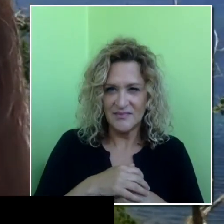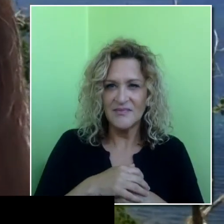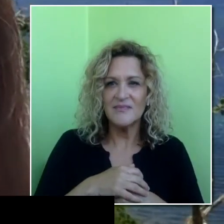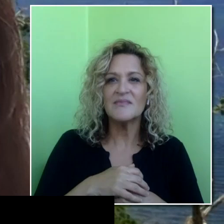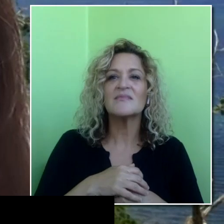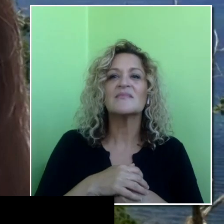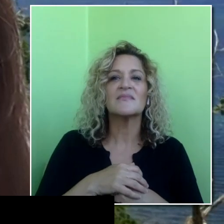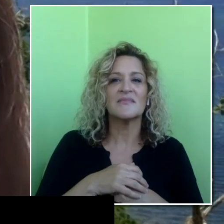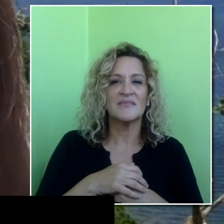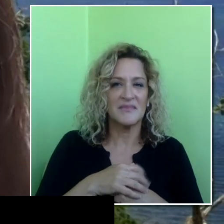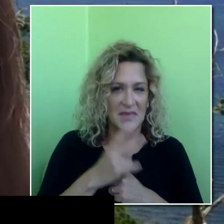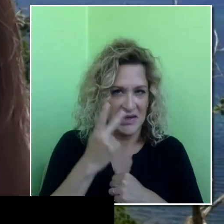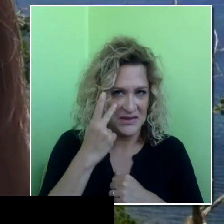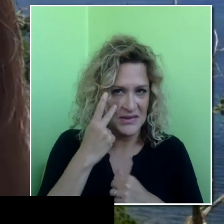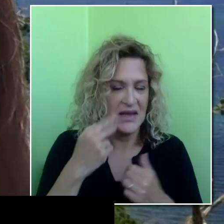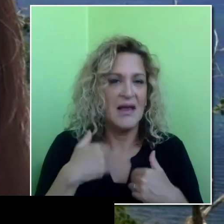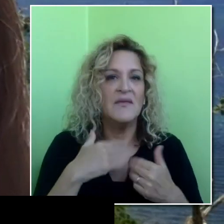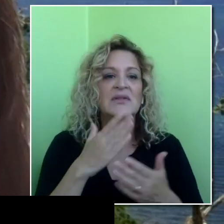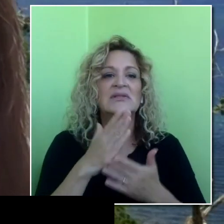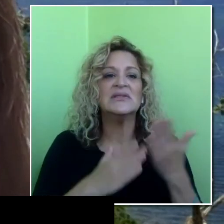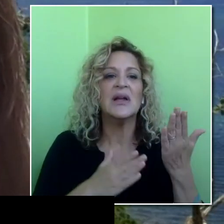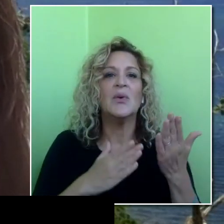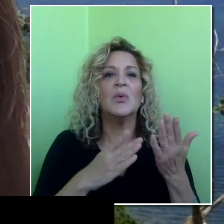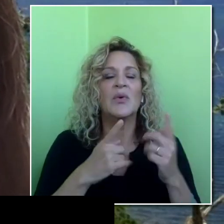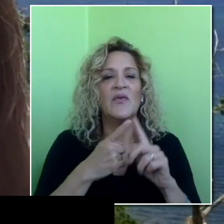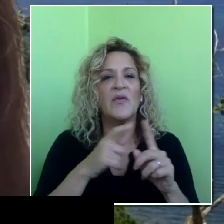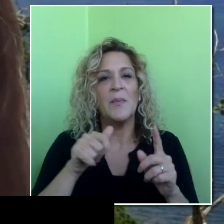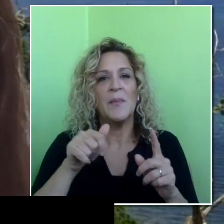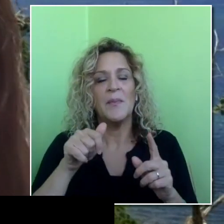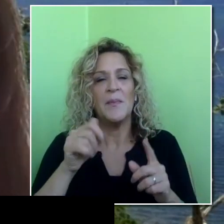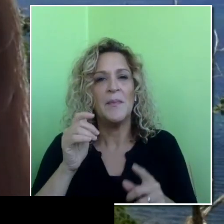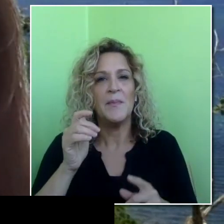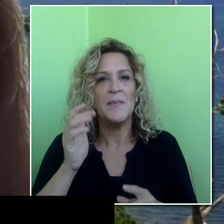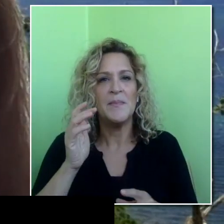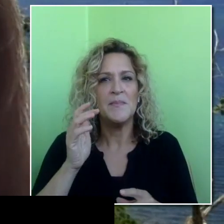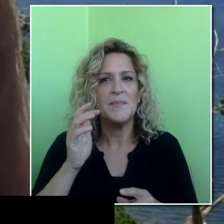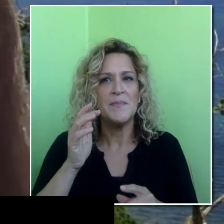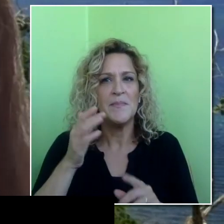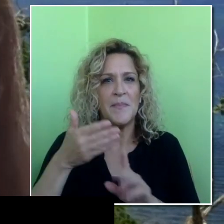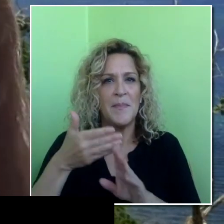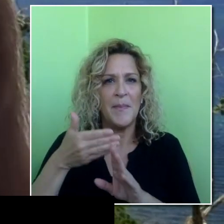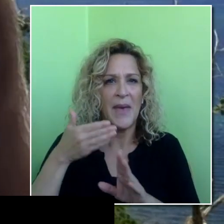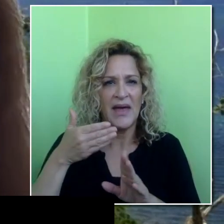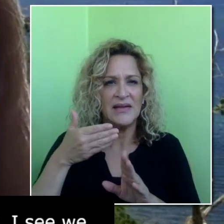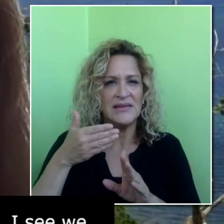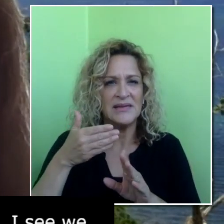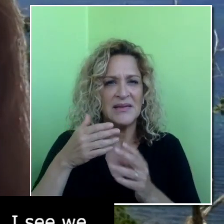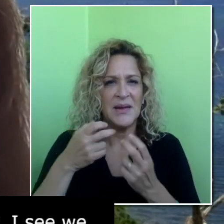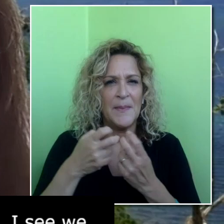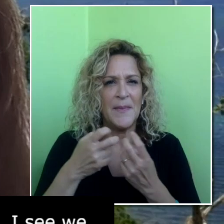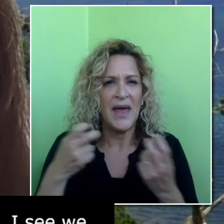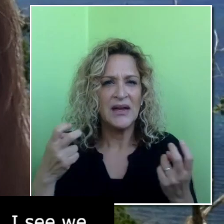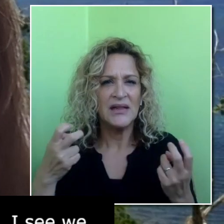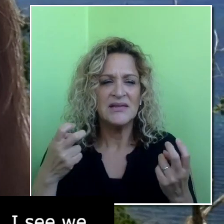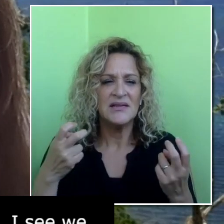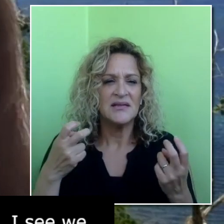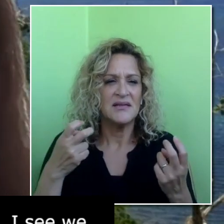see we have some of our past panelists on here.